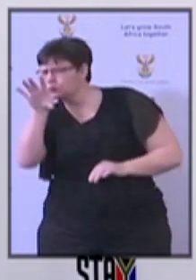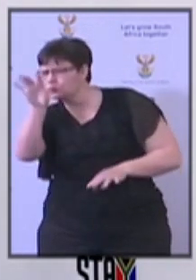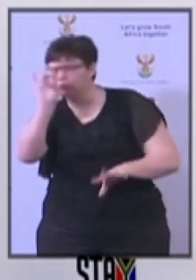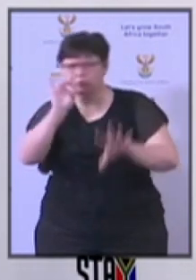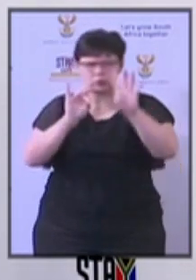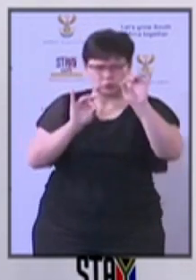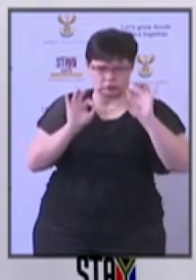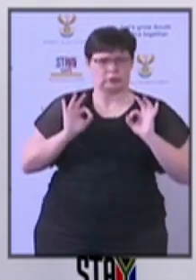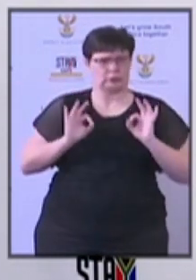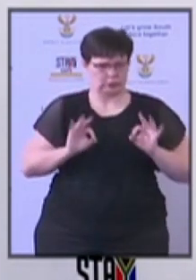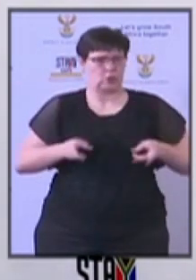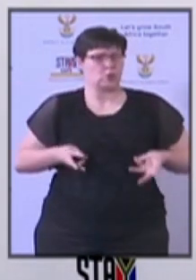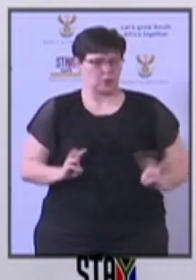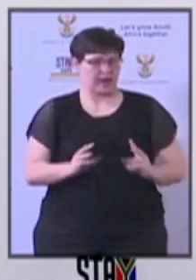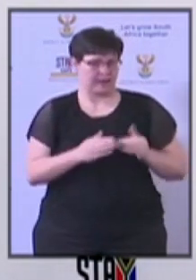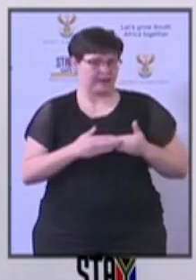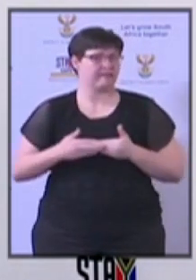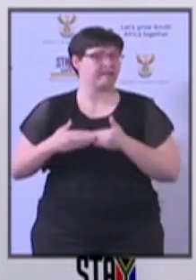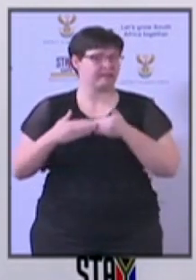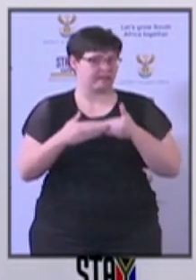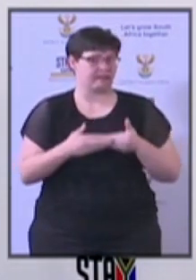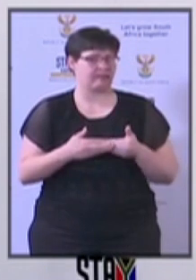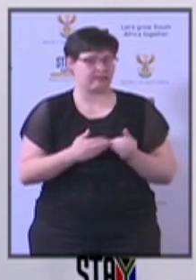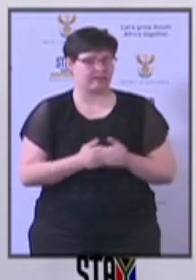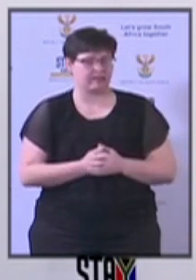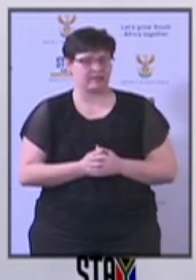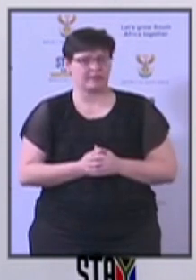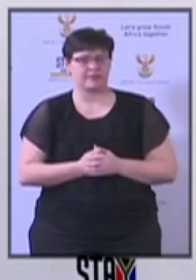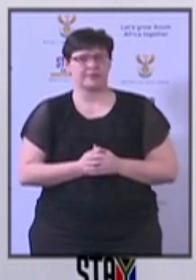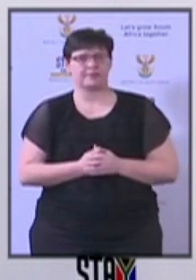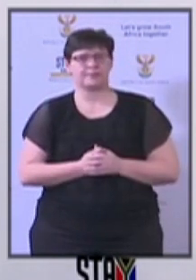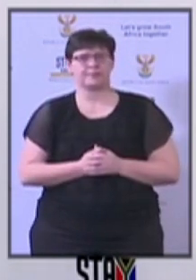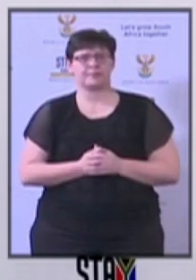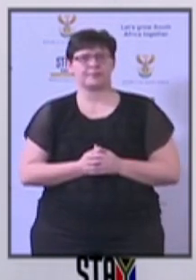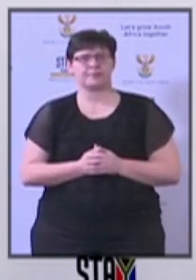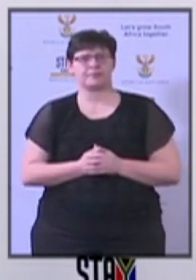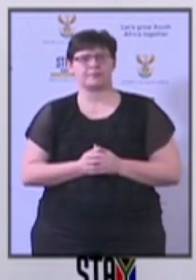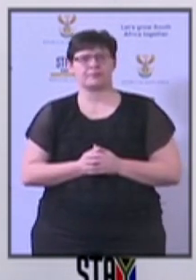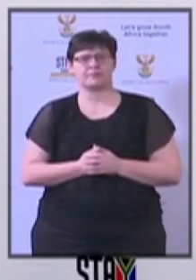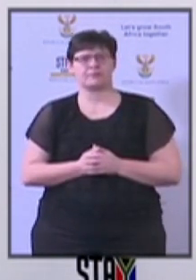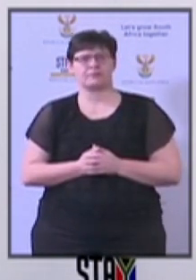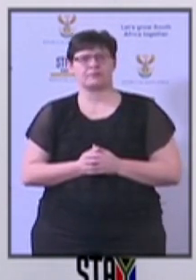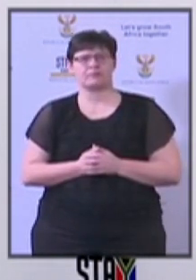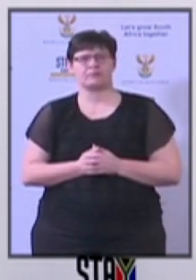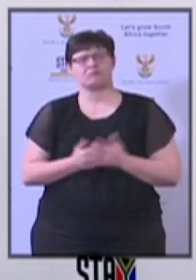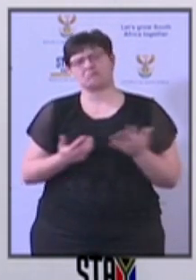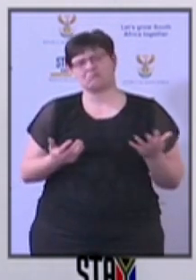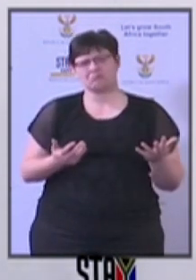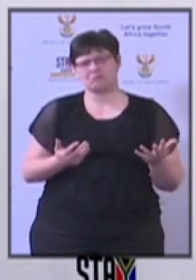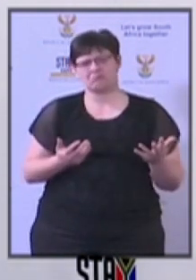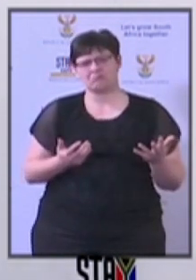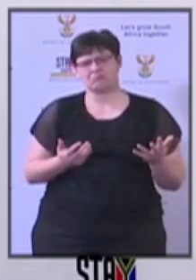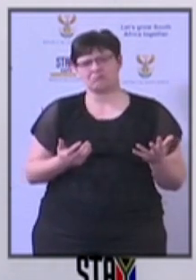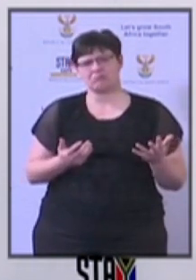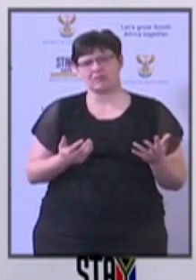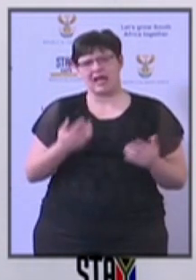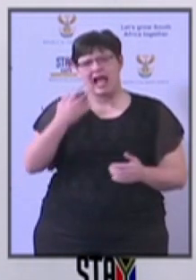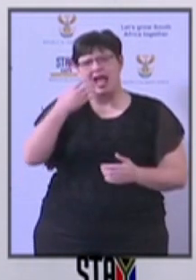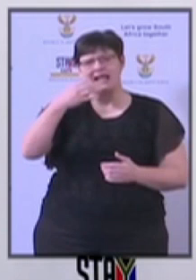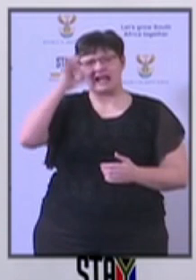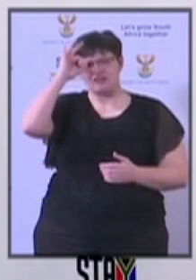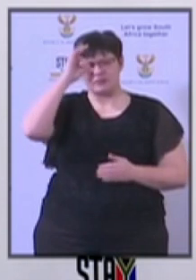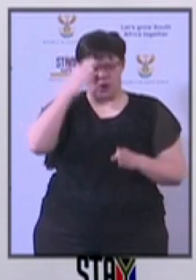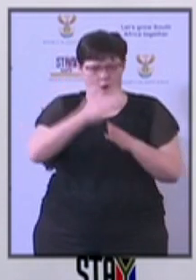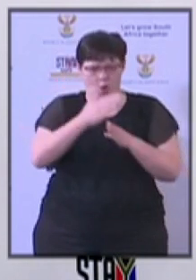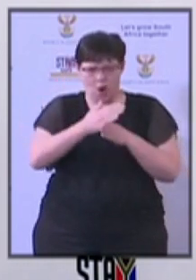We chose them very carefully because there are 6 or up to 7 government entities that are